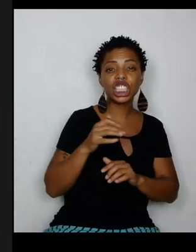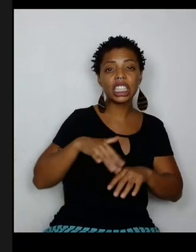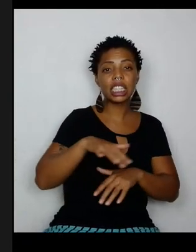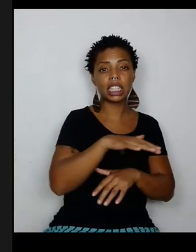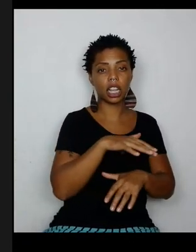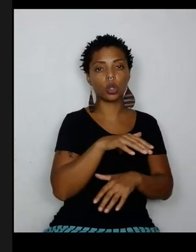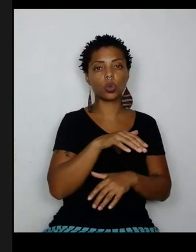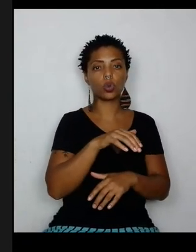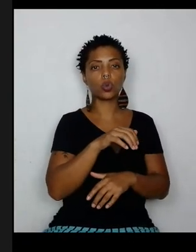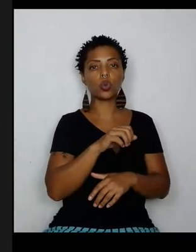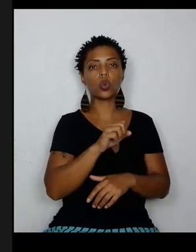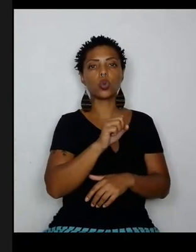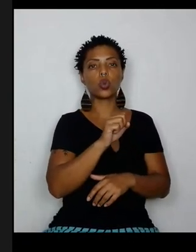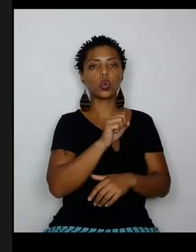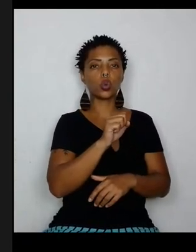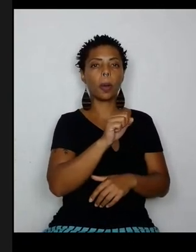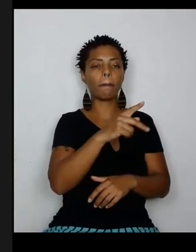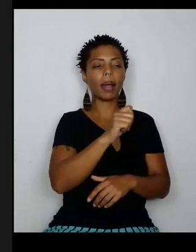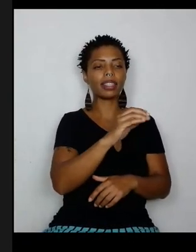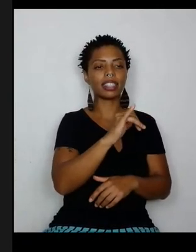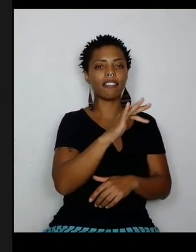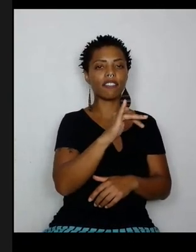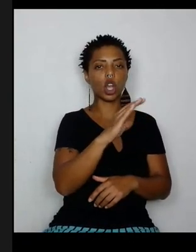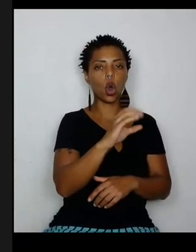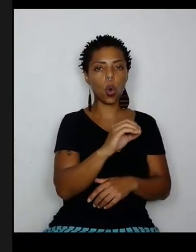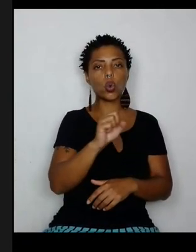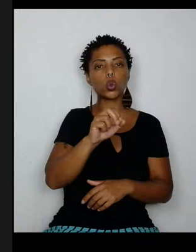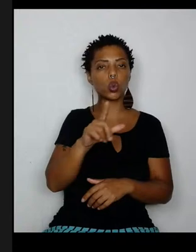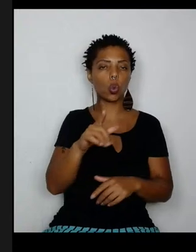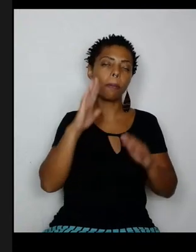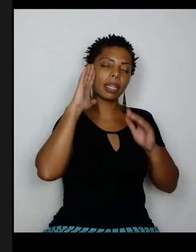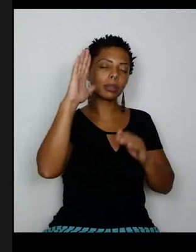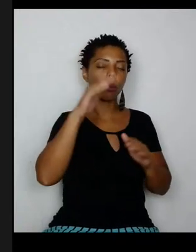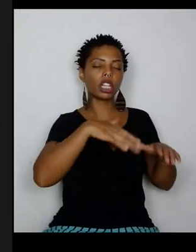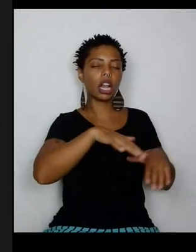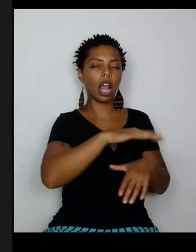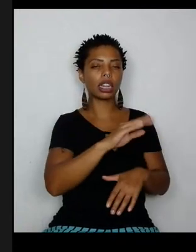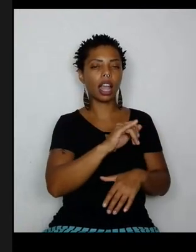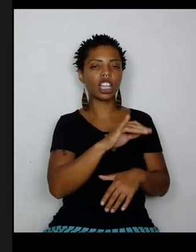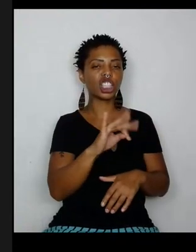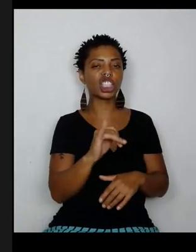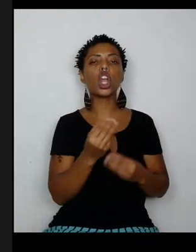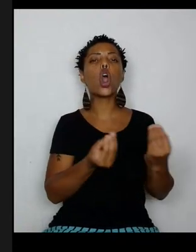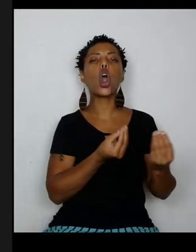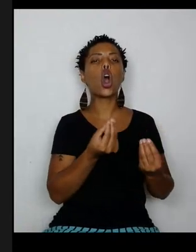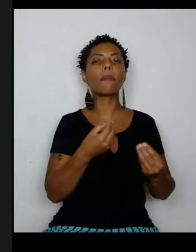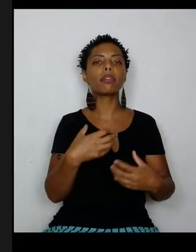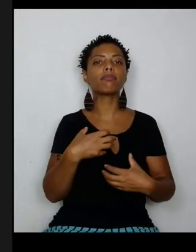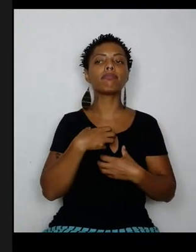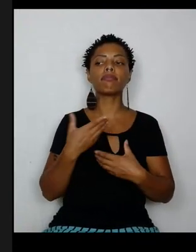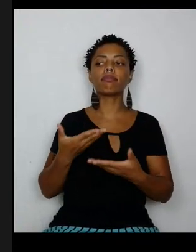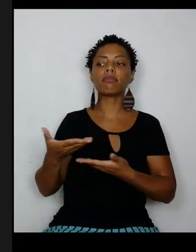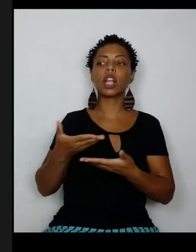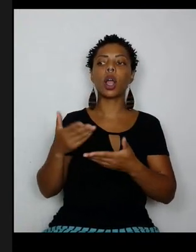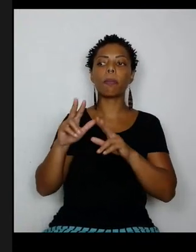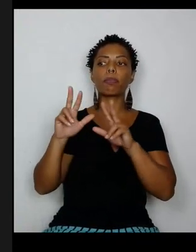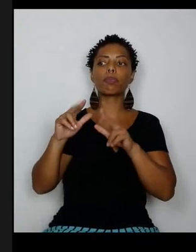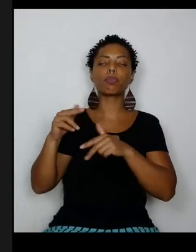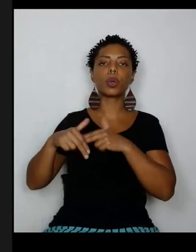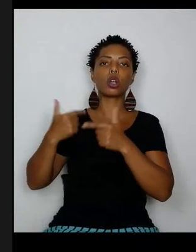the artists of south pacific specifically tahiti how do they deal with gogan's legacy and